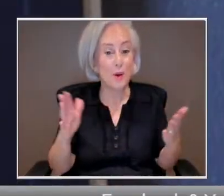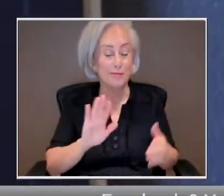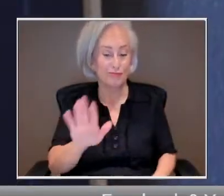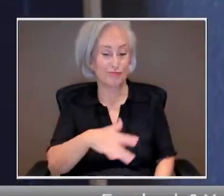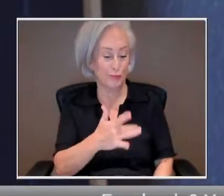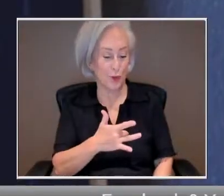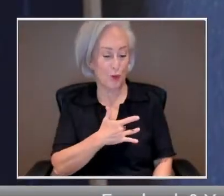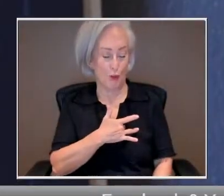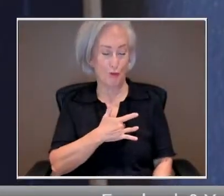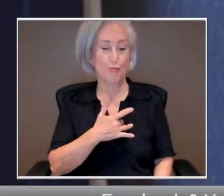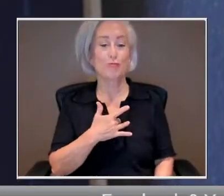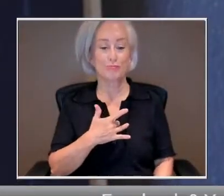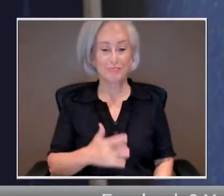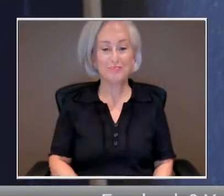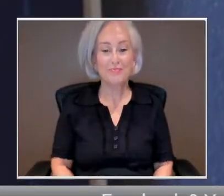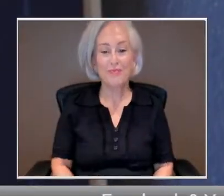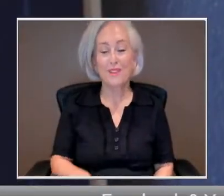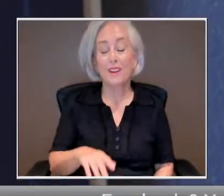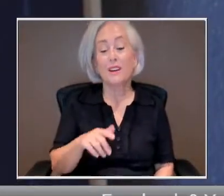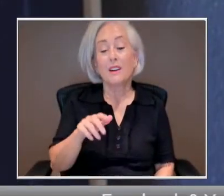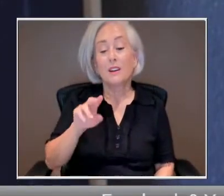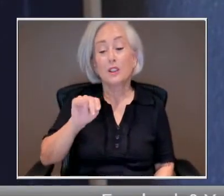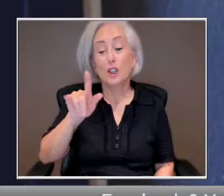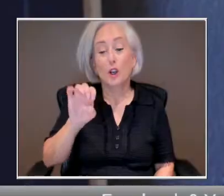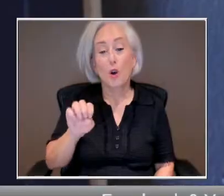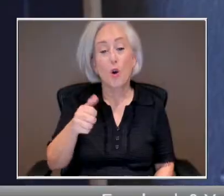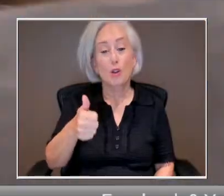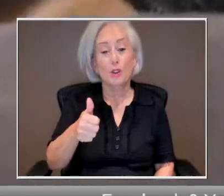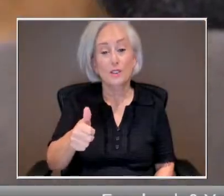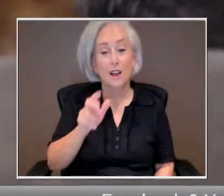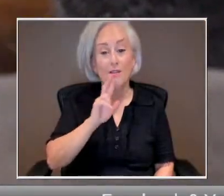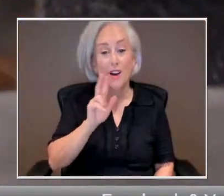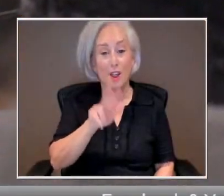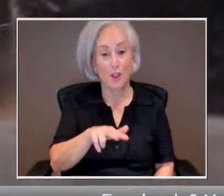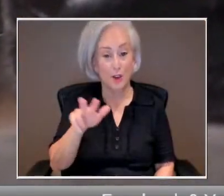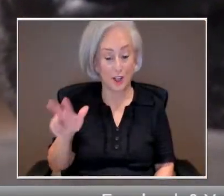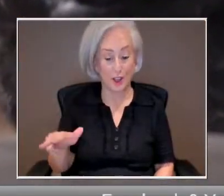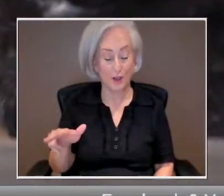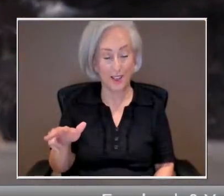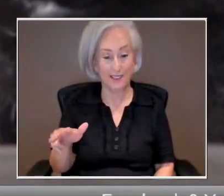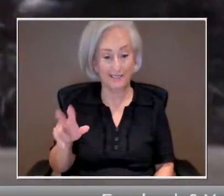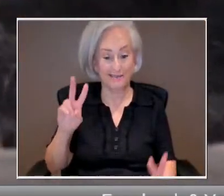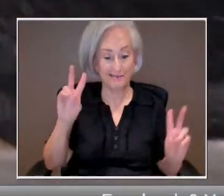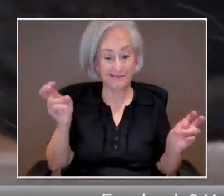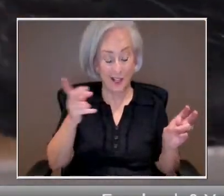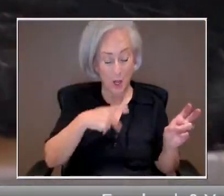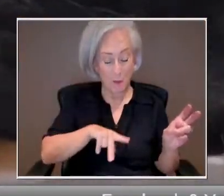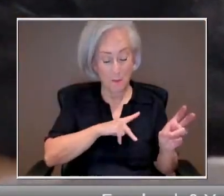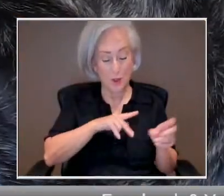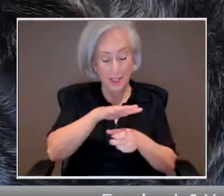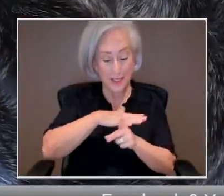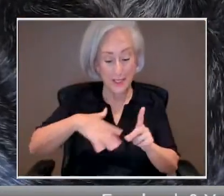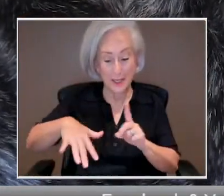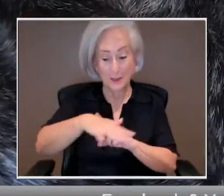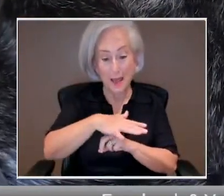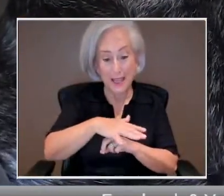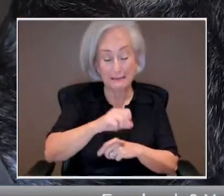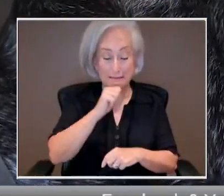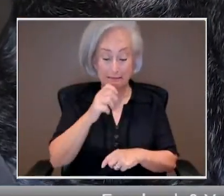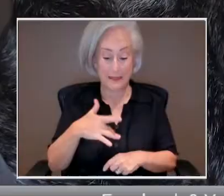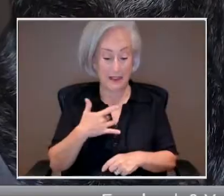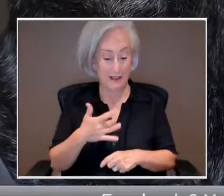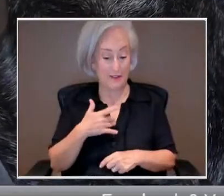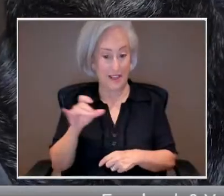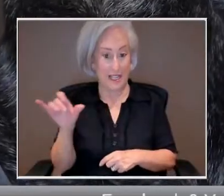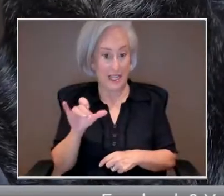33-year-old Nicole Stewart doesn't really know what personal space feels like. And it's not just because of Apollo and Minnie, who stick